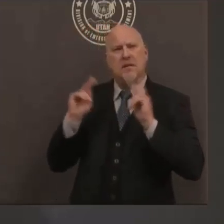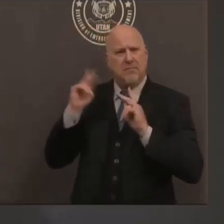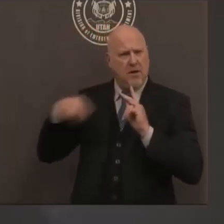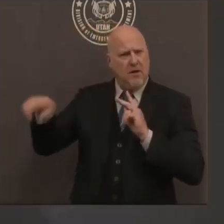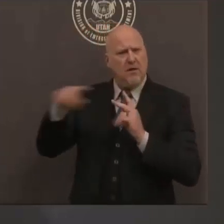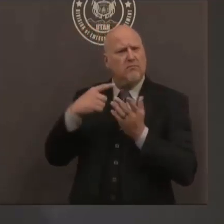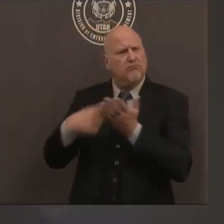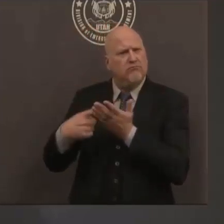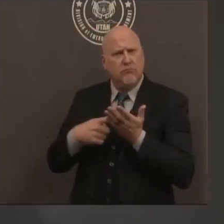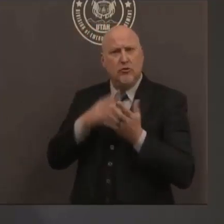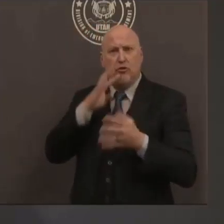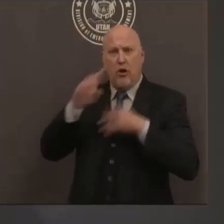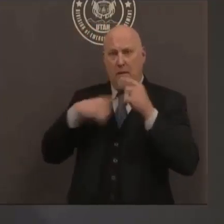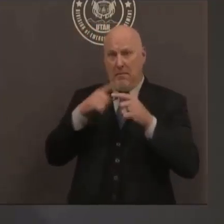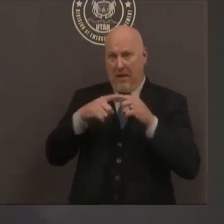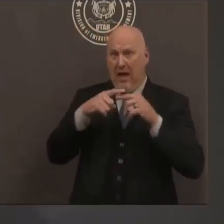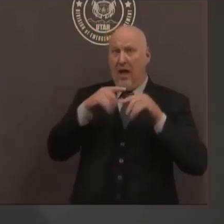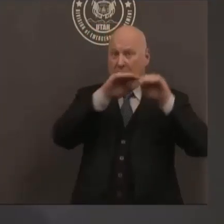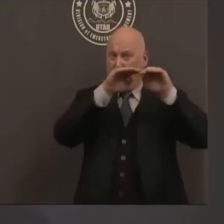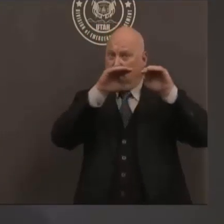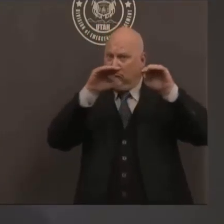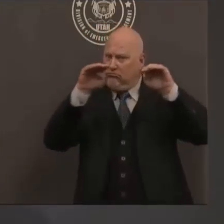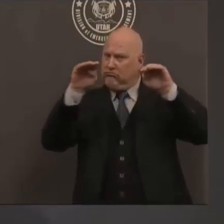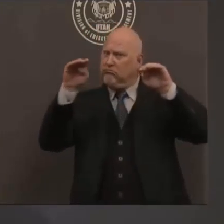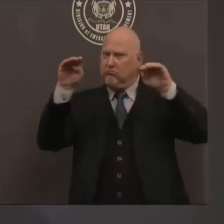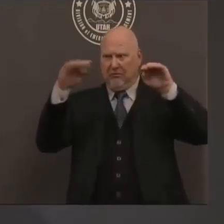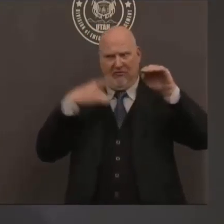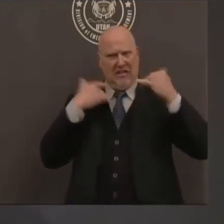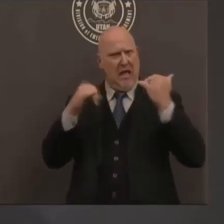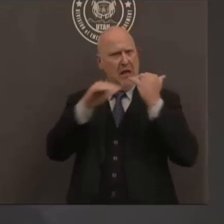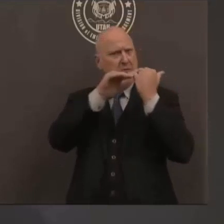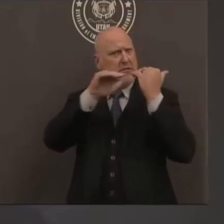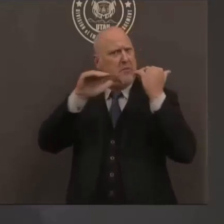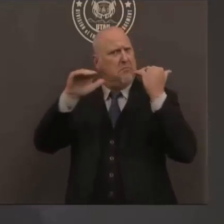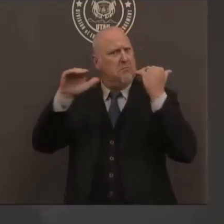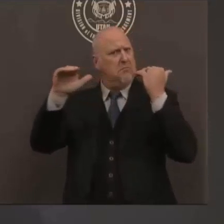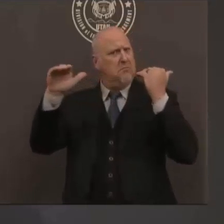and at this point, some people are saying